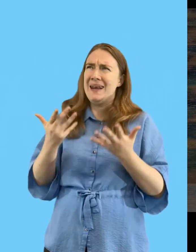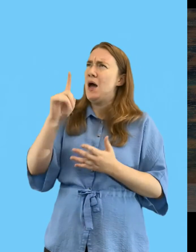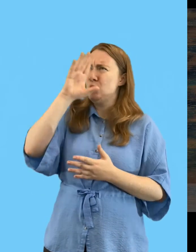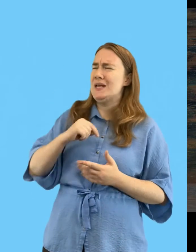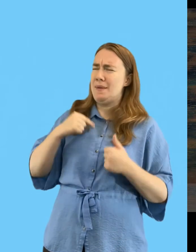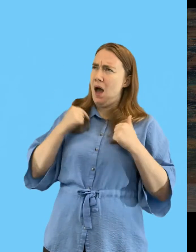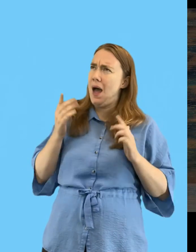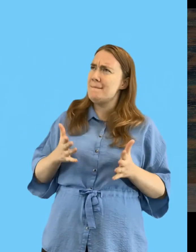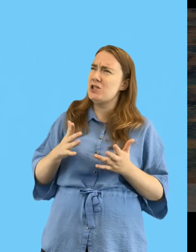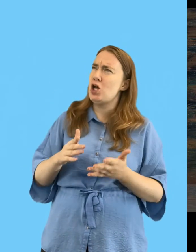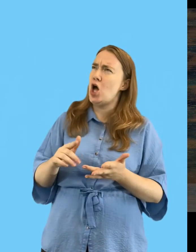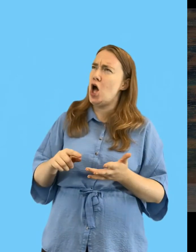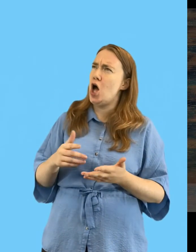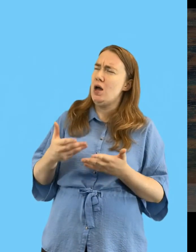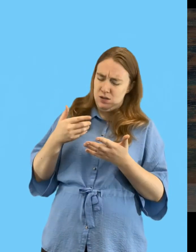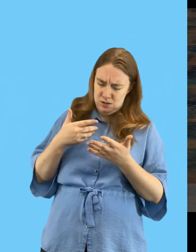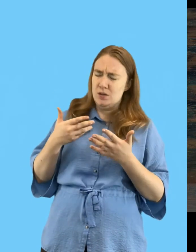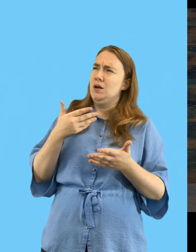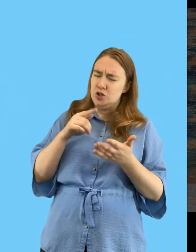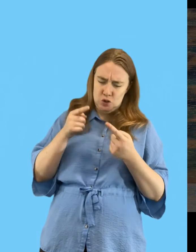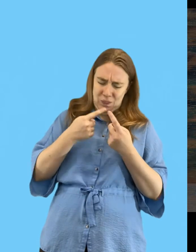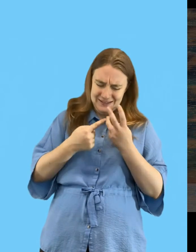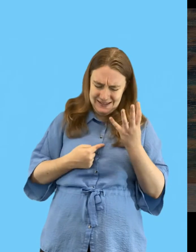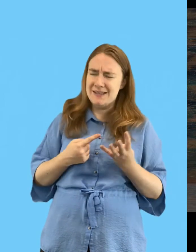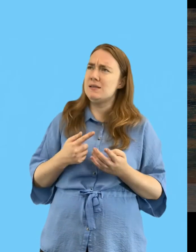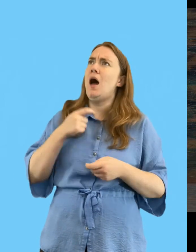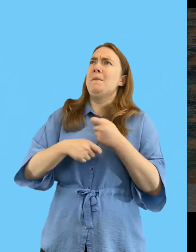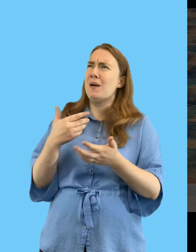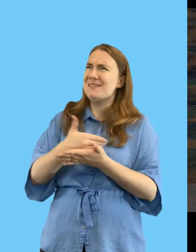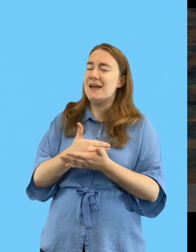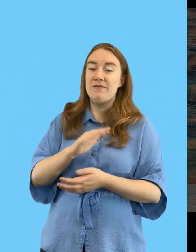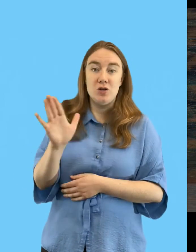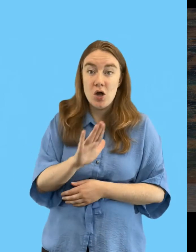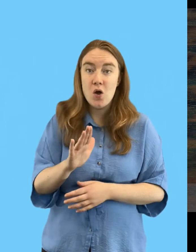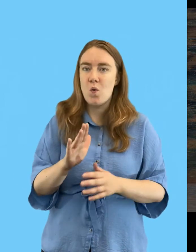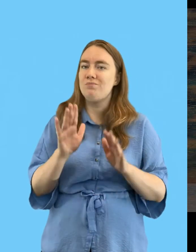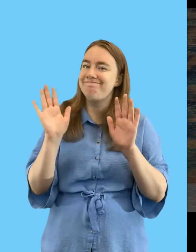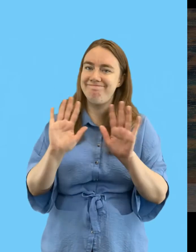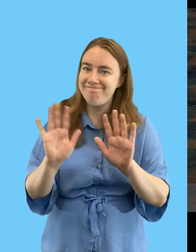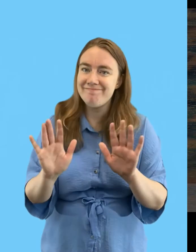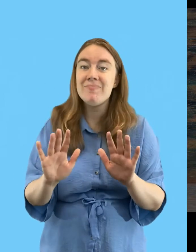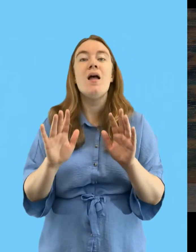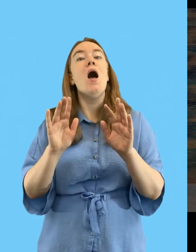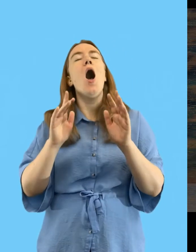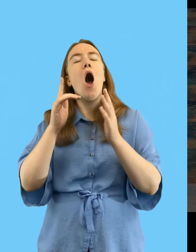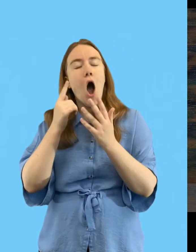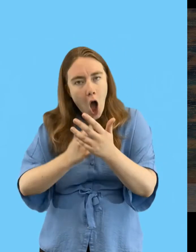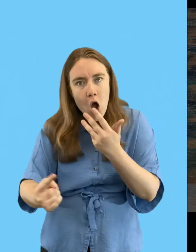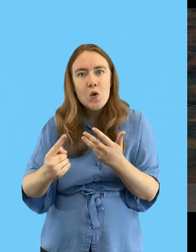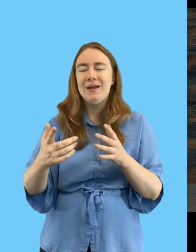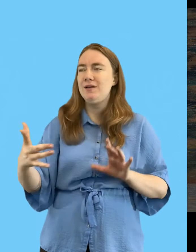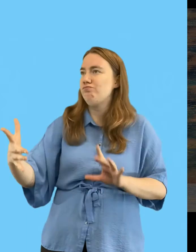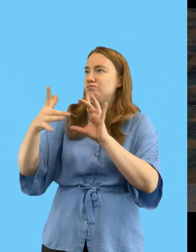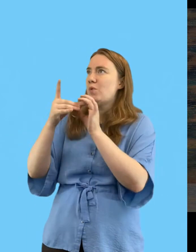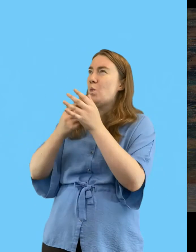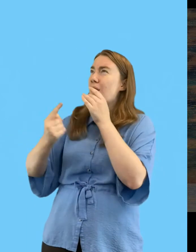And we know that's not the case. We've already seen that the only way to be right with God is by coming to King Jesus